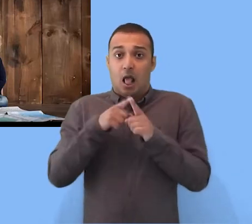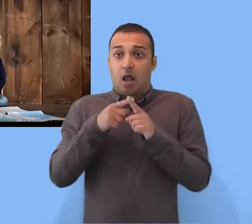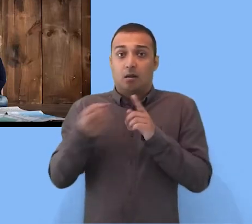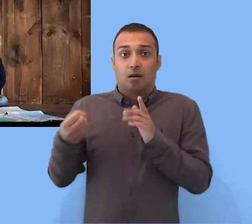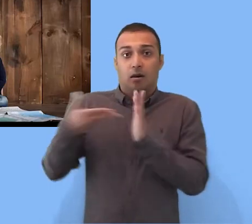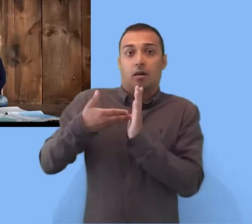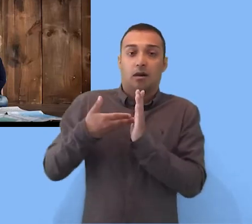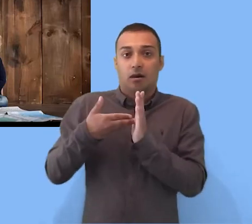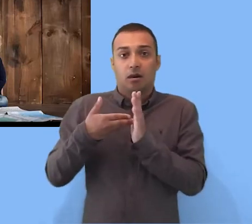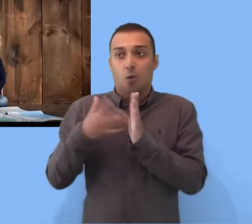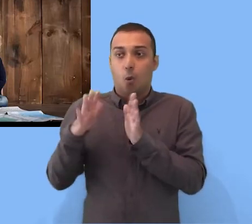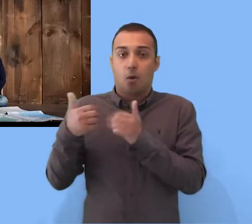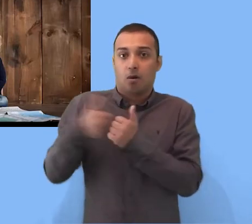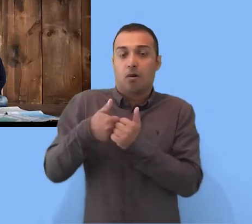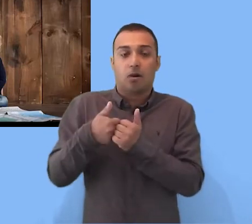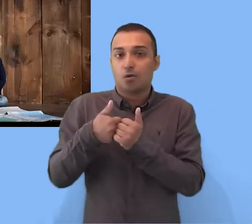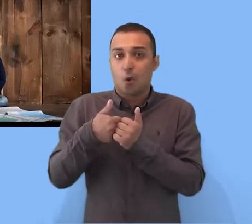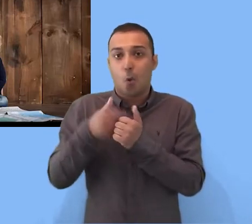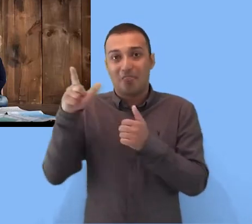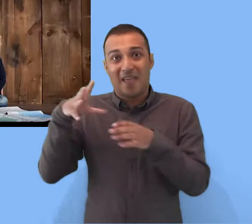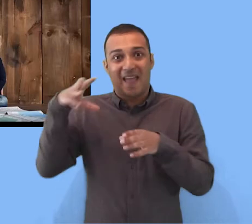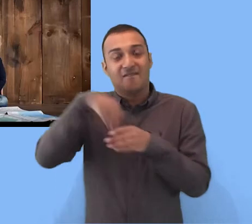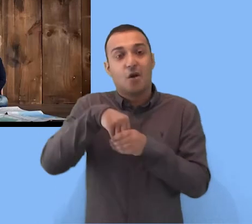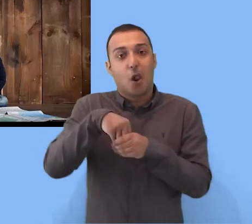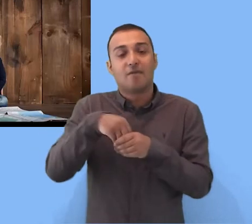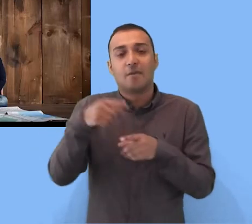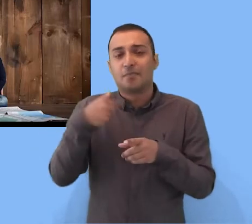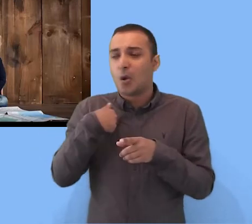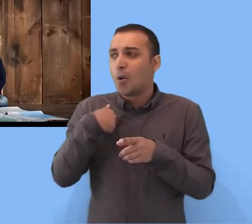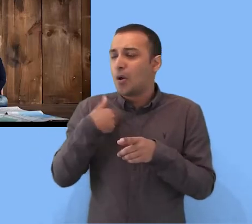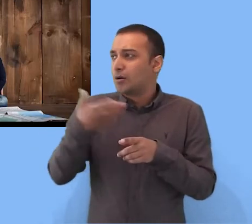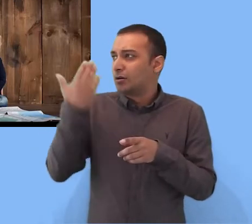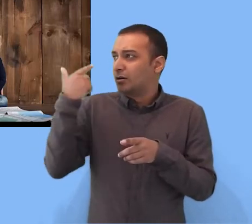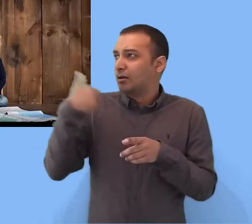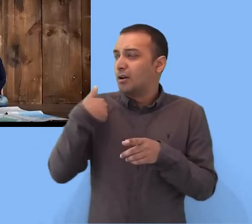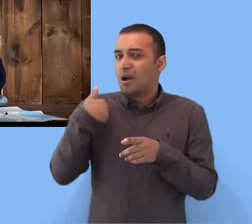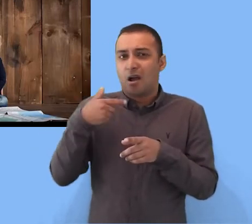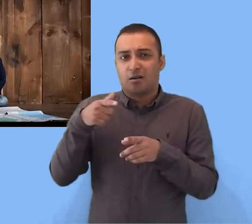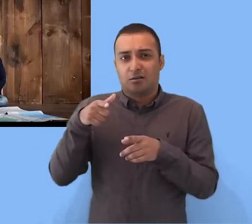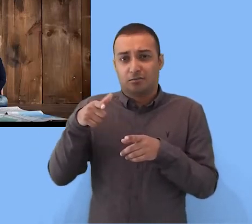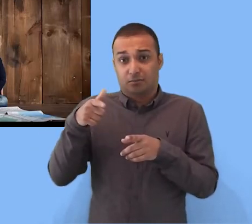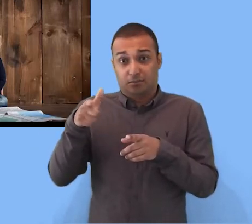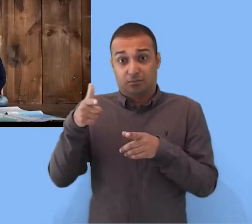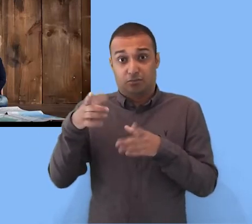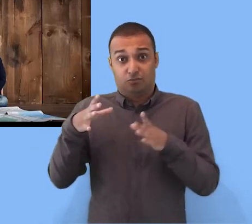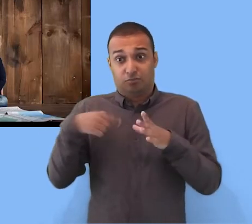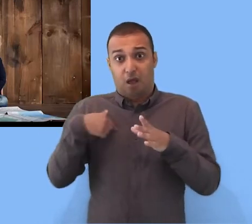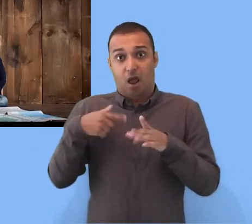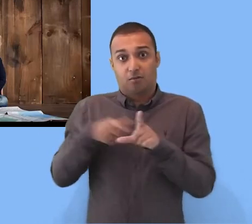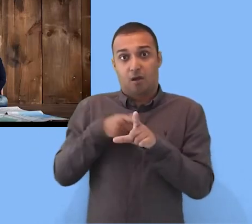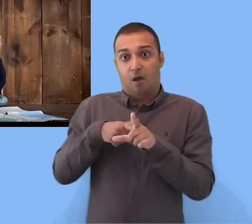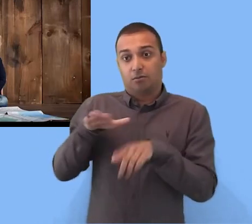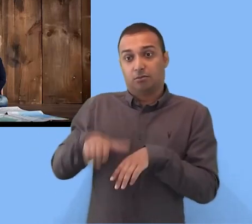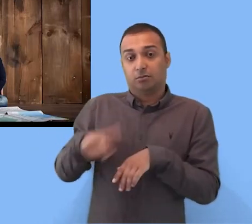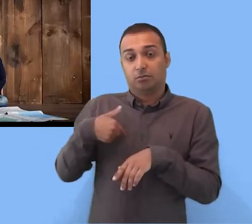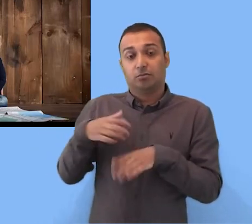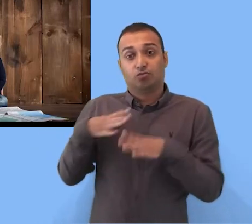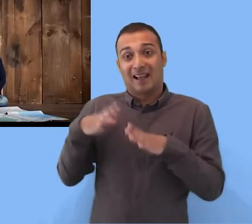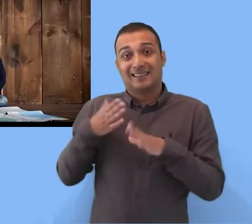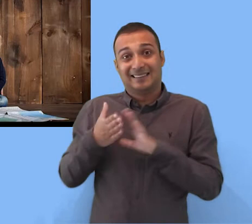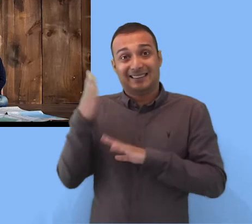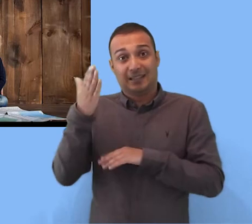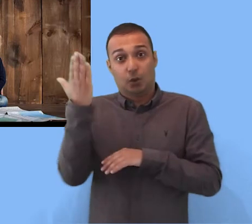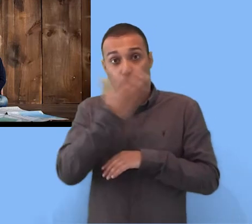mother, I wandered down to school when my eldest was about to start school and said, well, what shall I teach him? I was told in no uncertain terms to